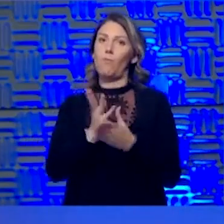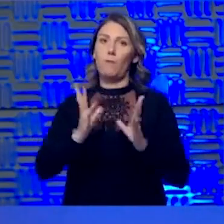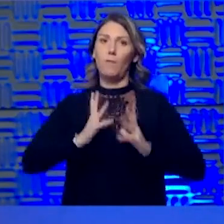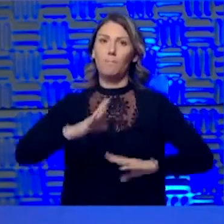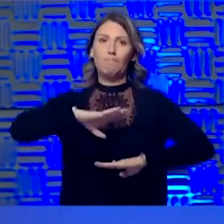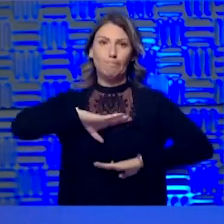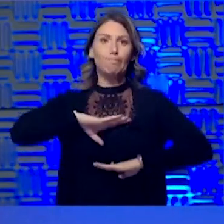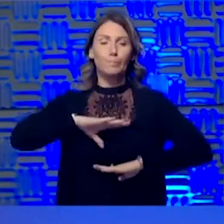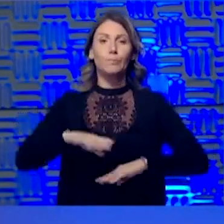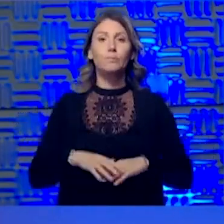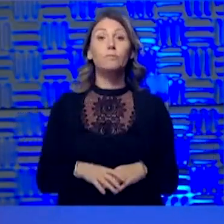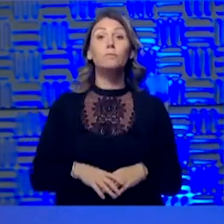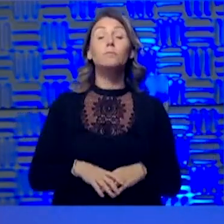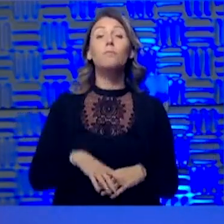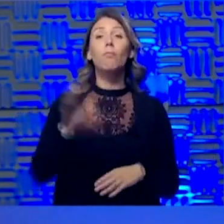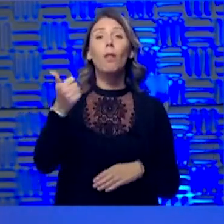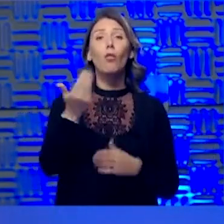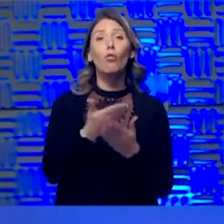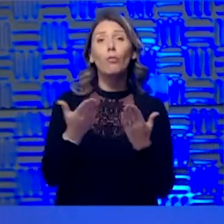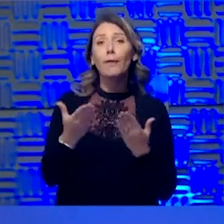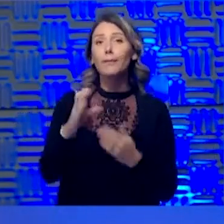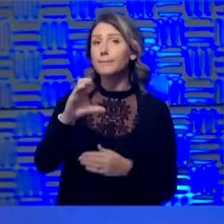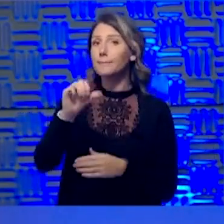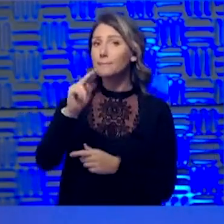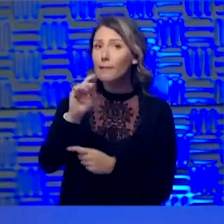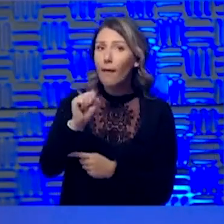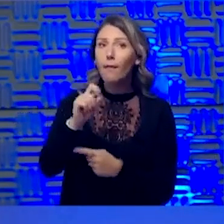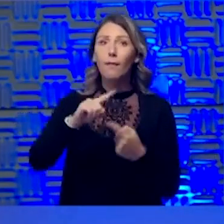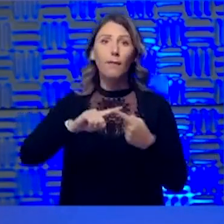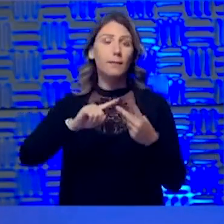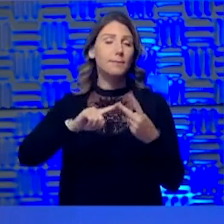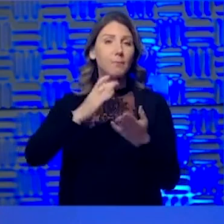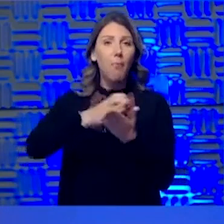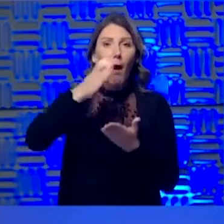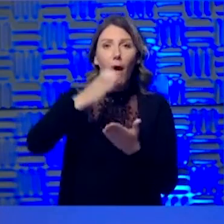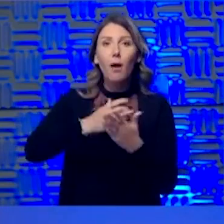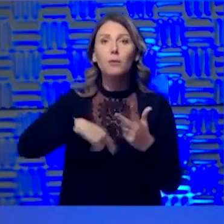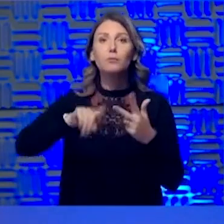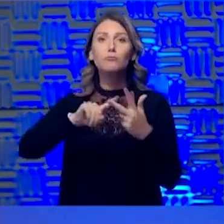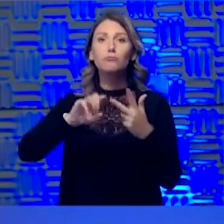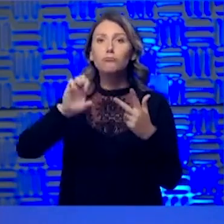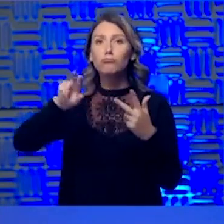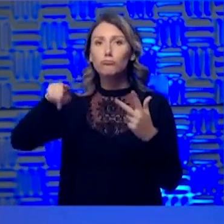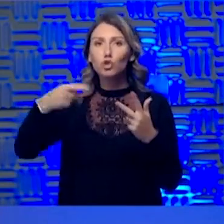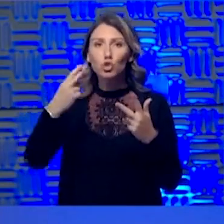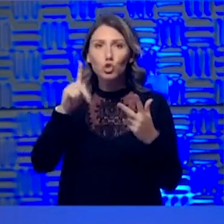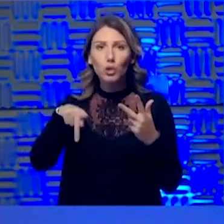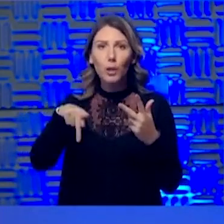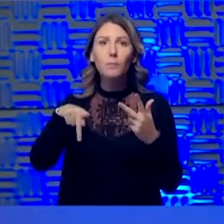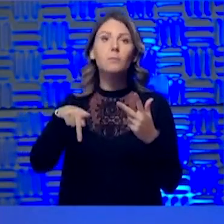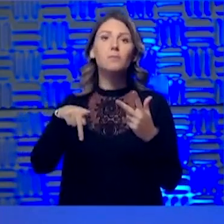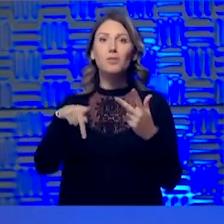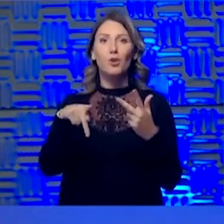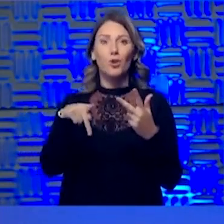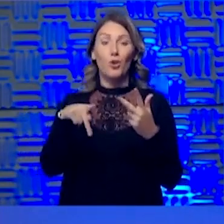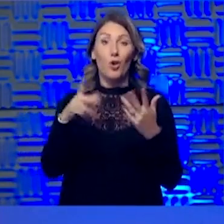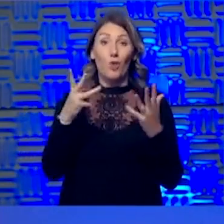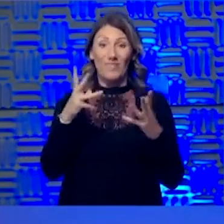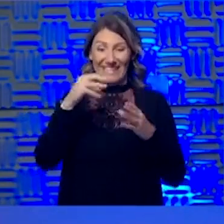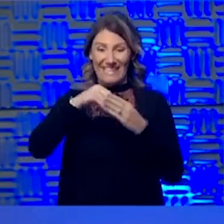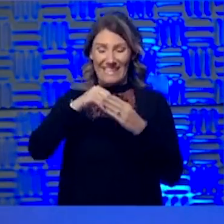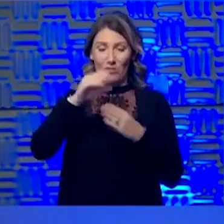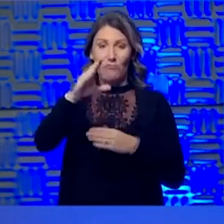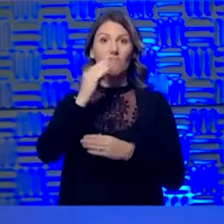things, cans, bottles, chips, bags of chips, things like that, are probably going to be in your home, in your